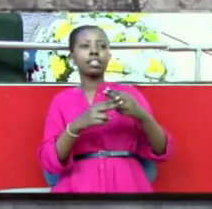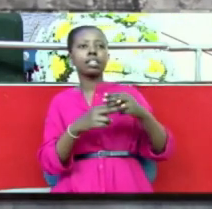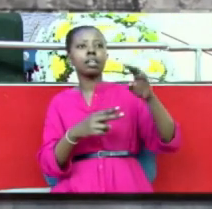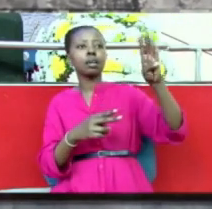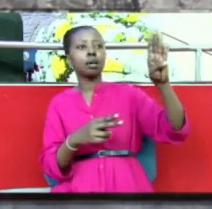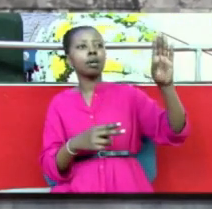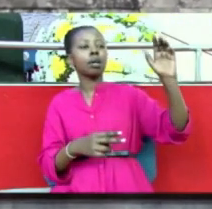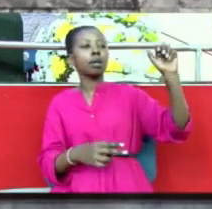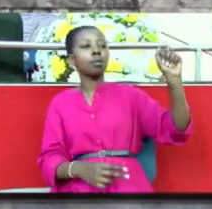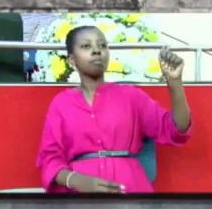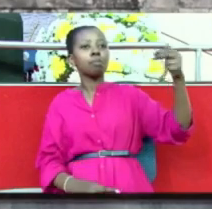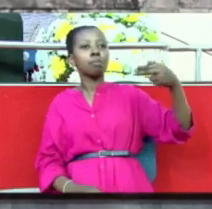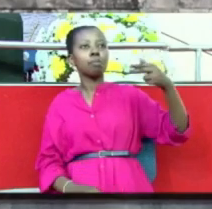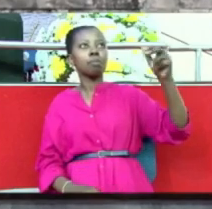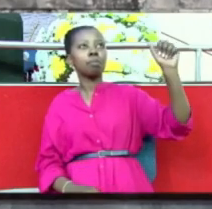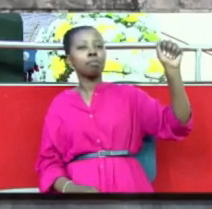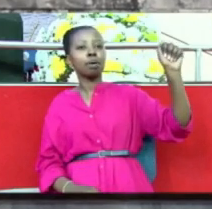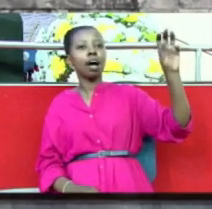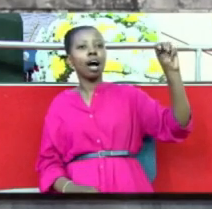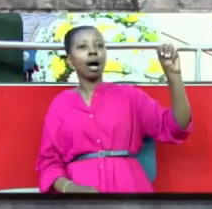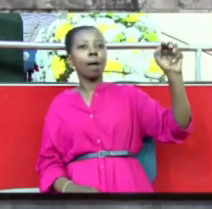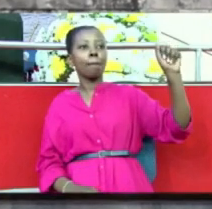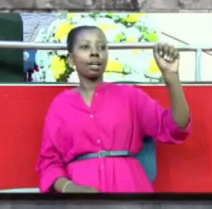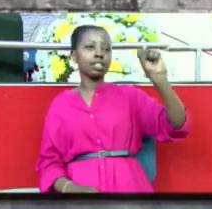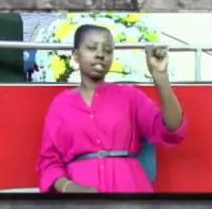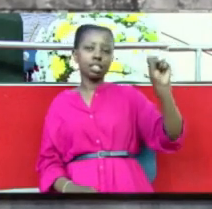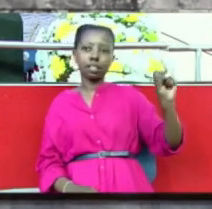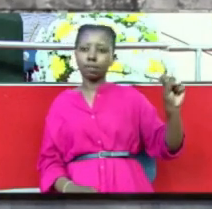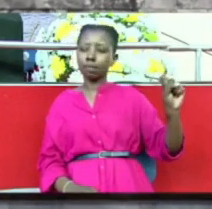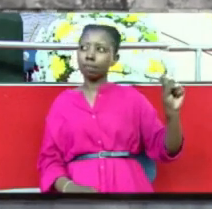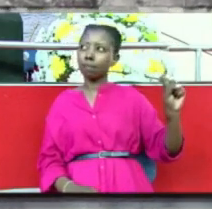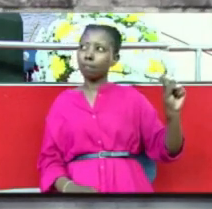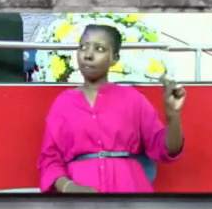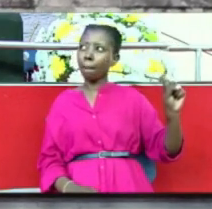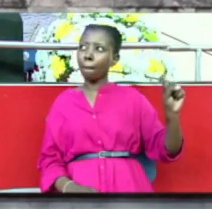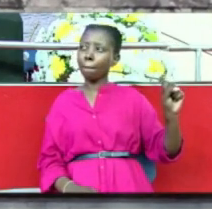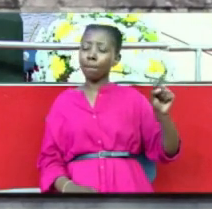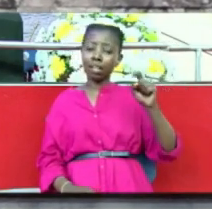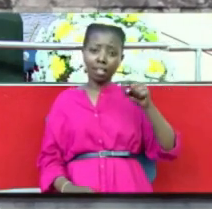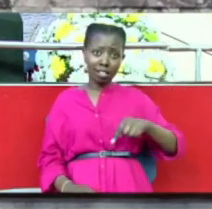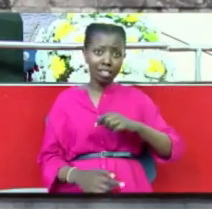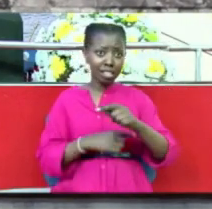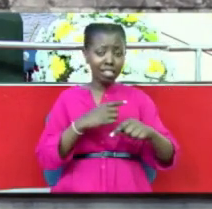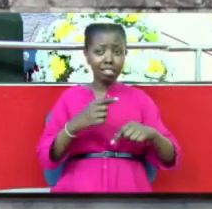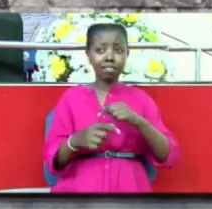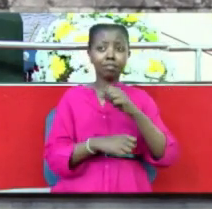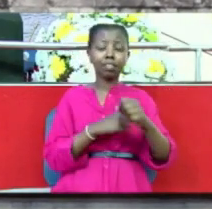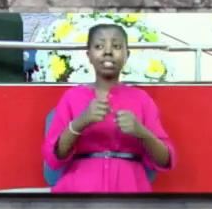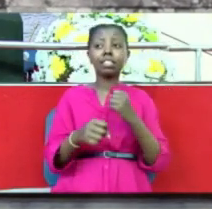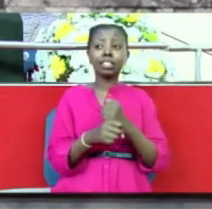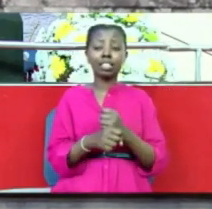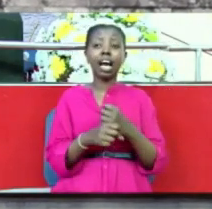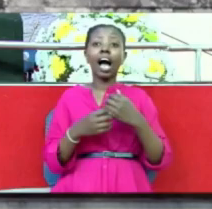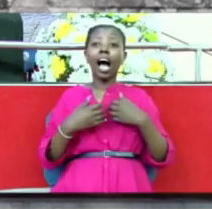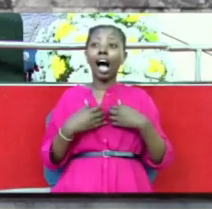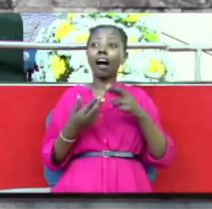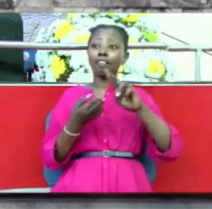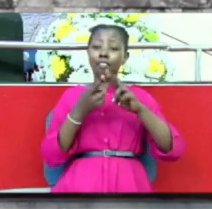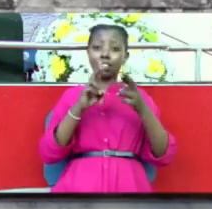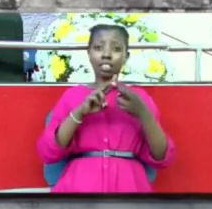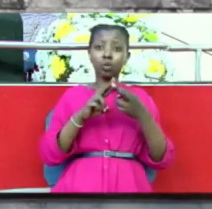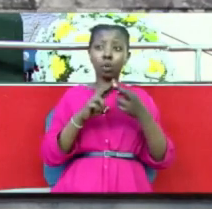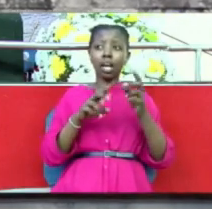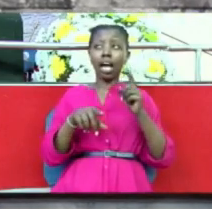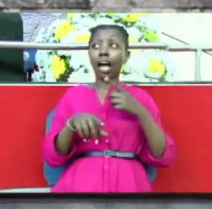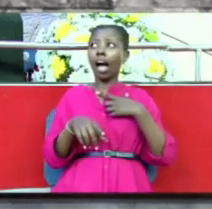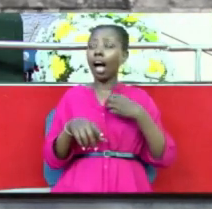reason. Lakini Jamaica sikuwa na sababu. This year the reason came. Mwaka huu, sababu ikani. And I got hold of it.